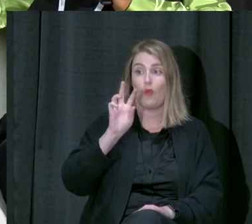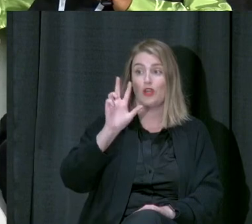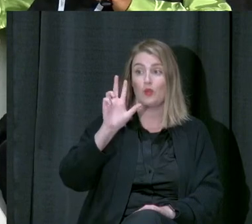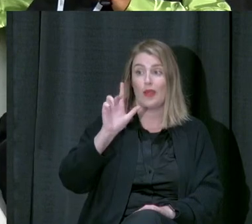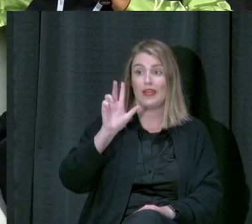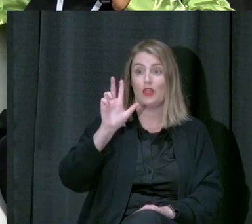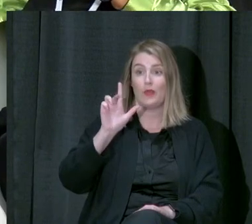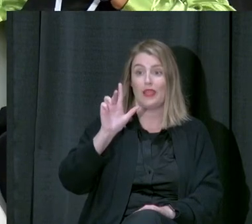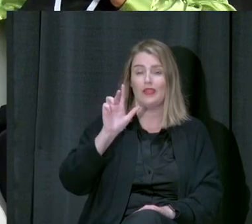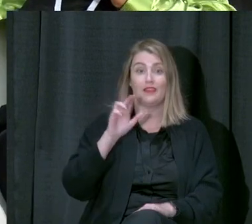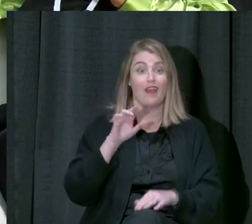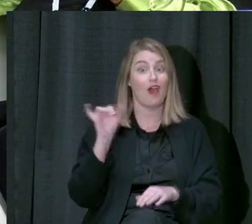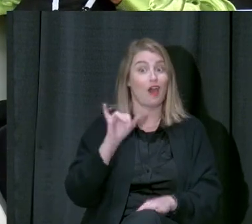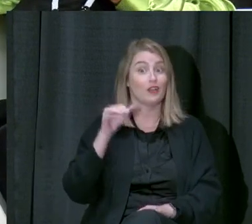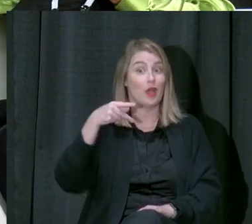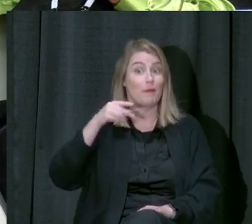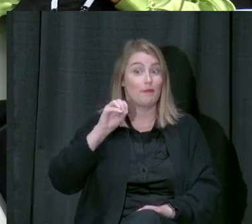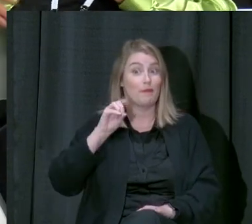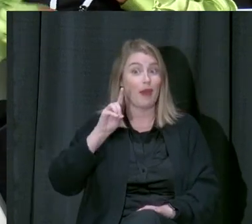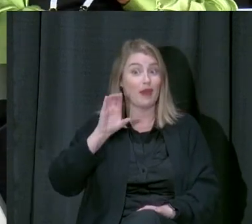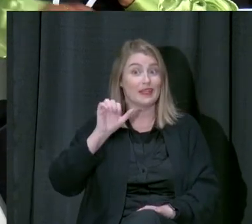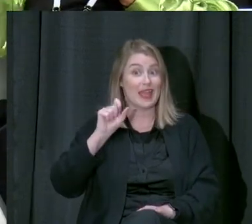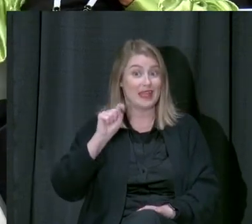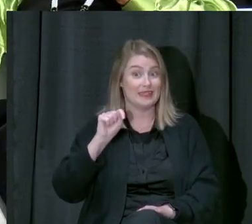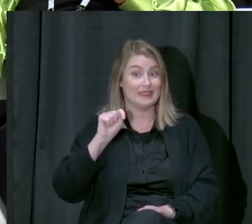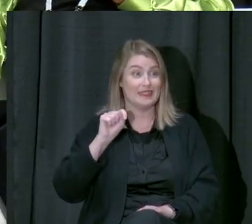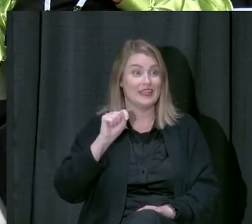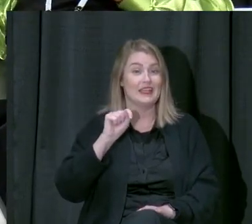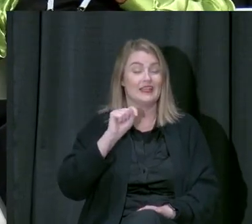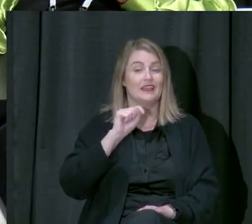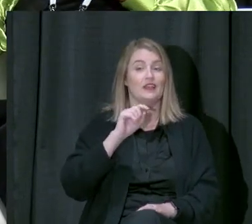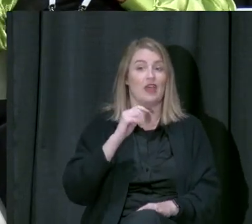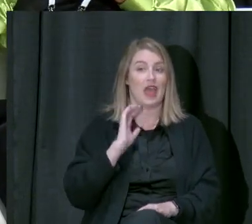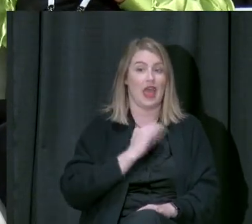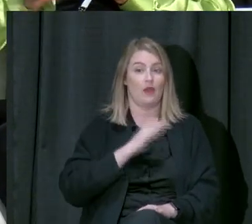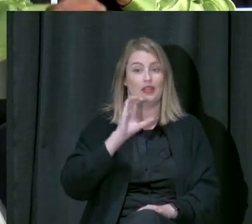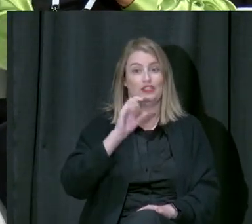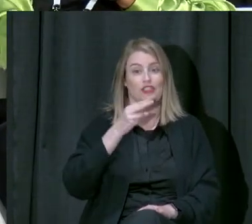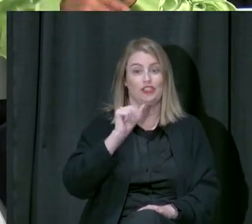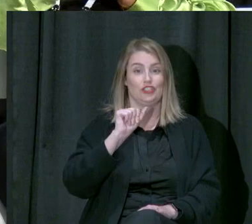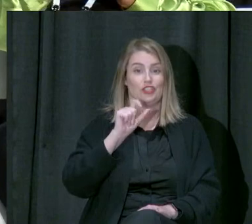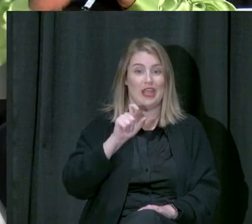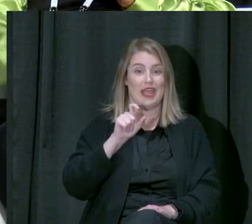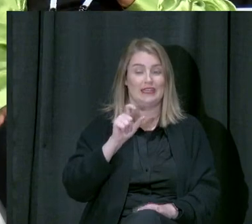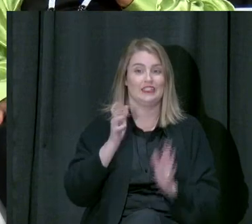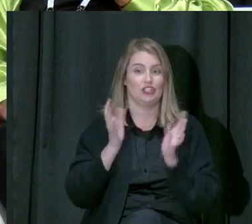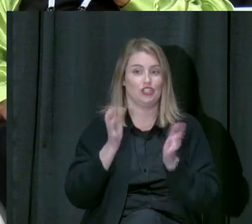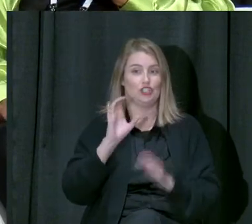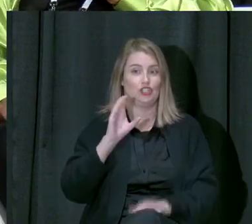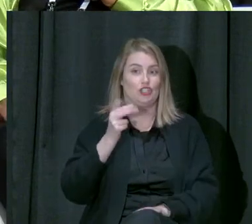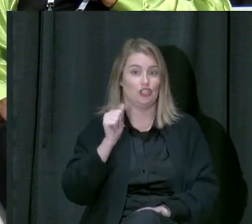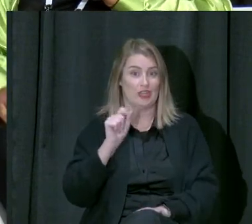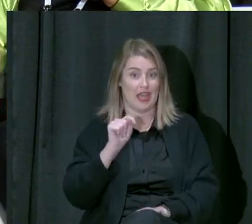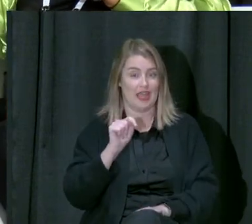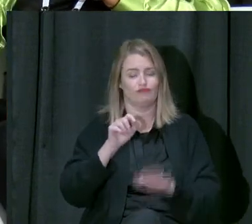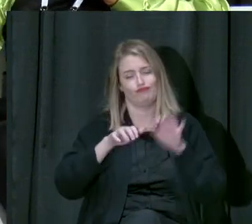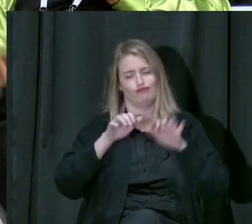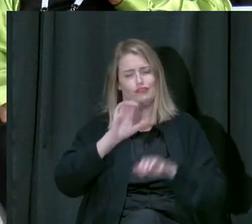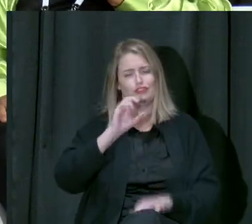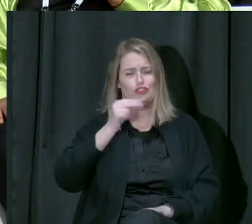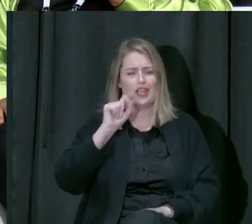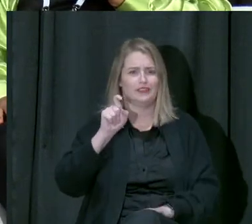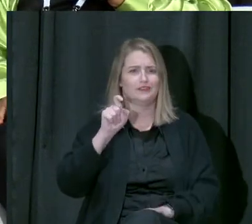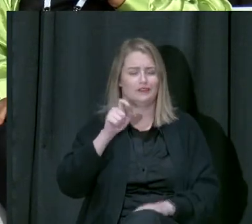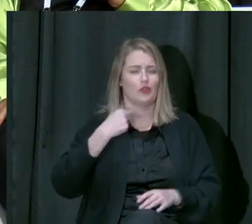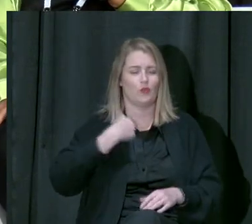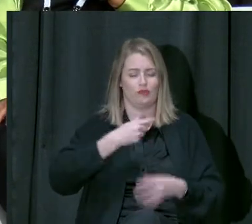can go find our podcast, Chax Chat, on any podcast streaming service. Just look up Chax, and you'll find us. And, you know,